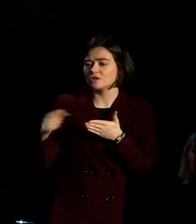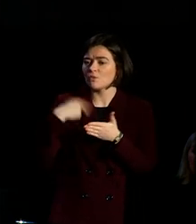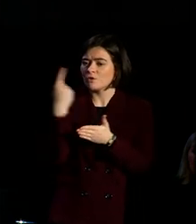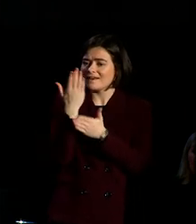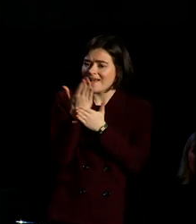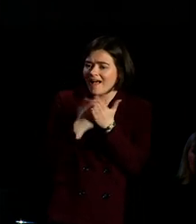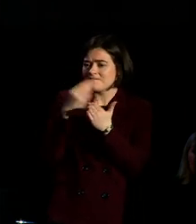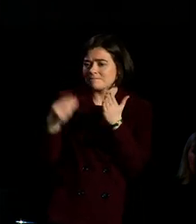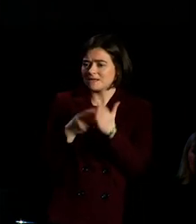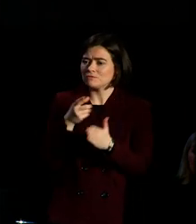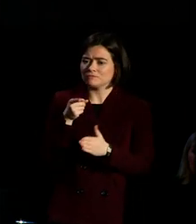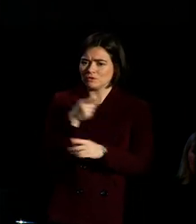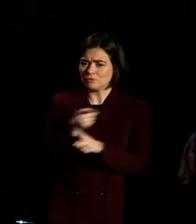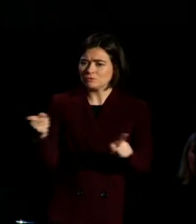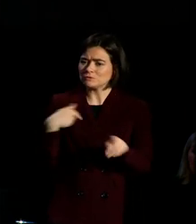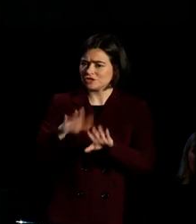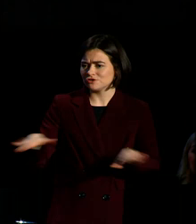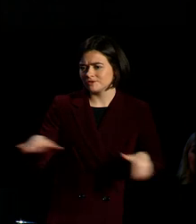1.5 million of these victims were children.